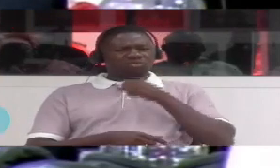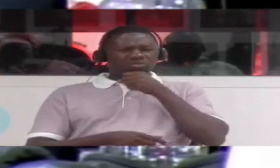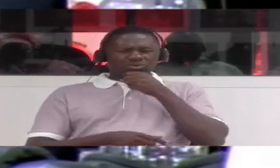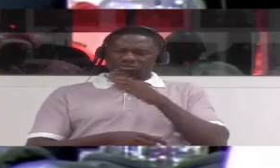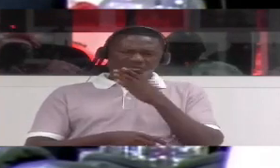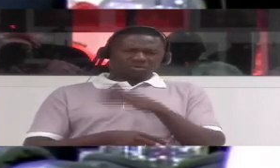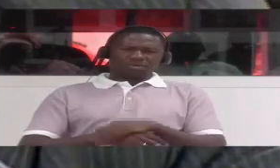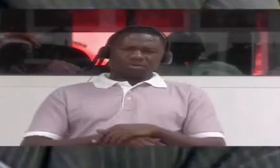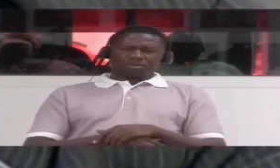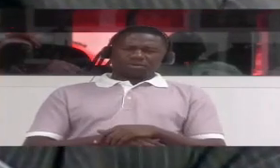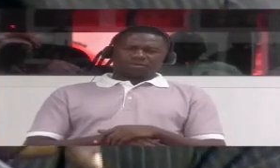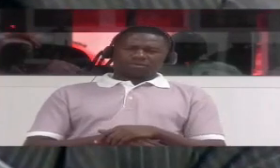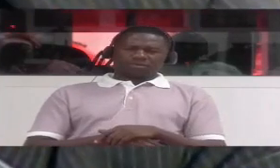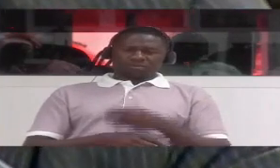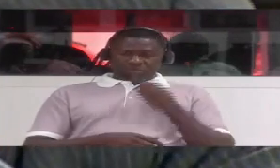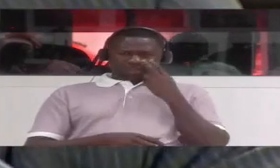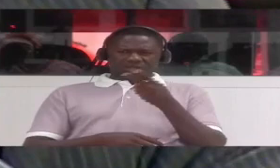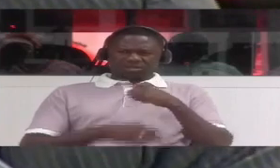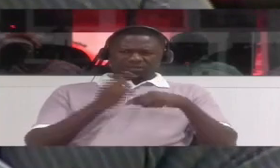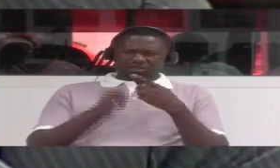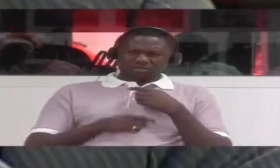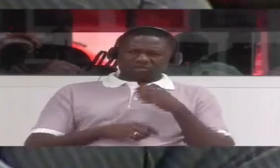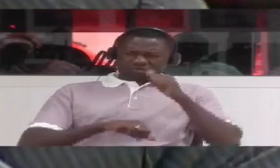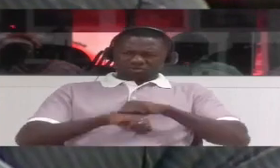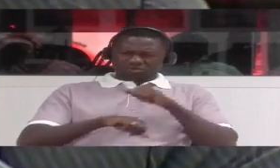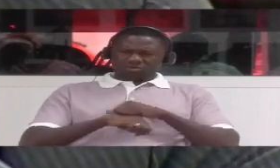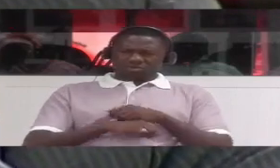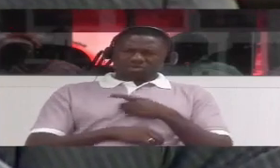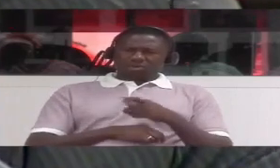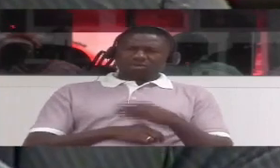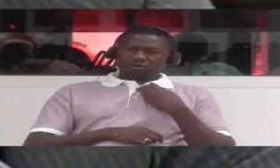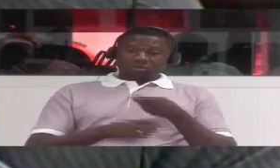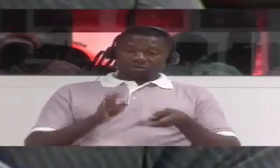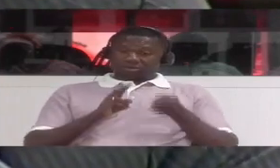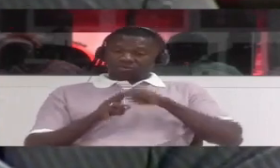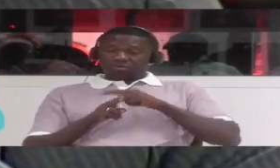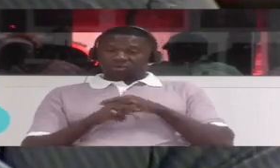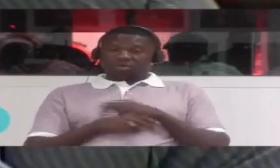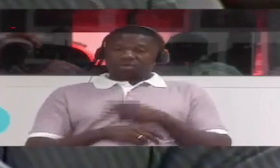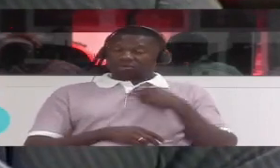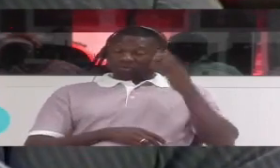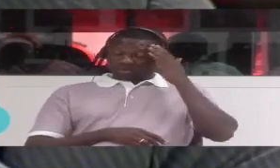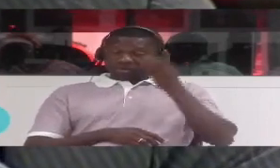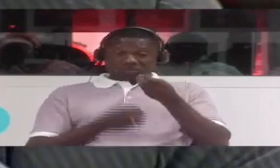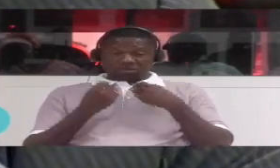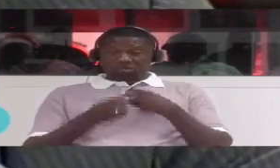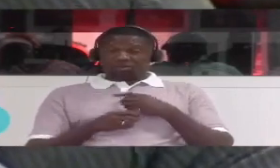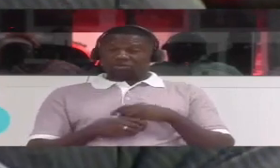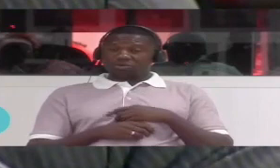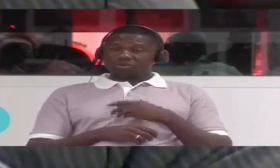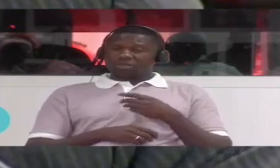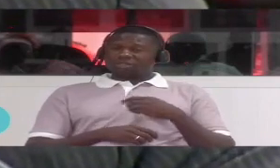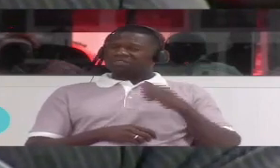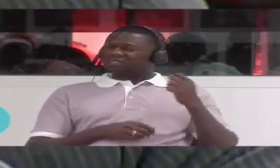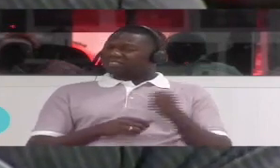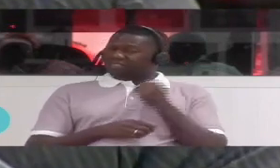was after his torture, when he was coming and going, I don't know, to report or something. And I was told that he was brutally tortured. I cannot remember the